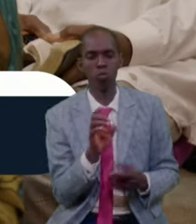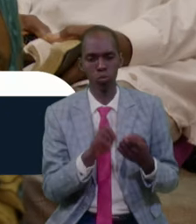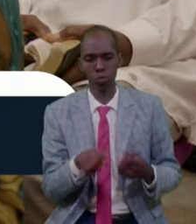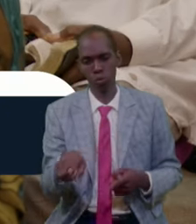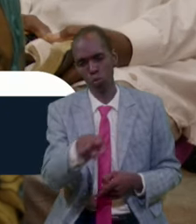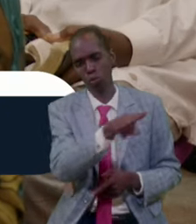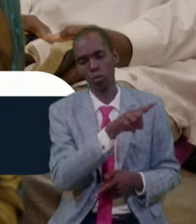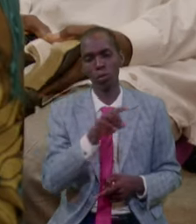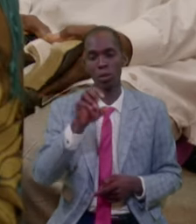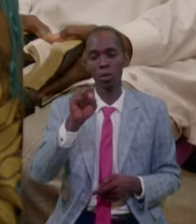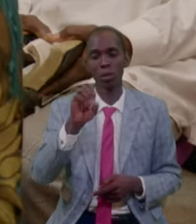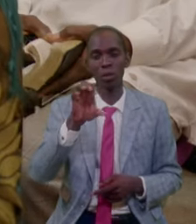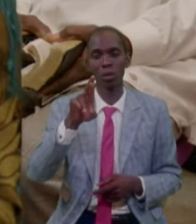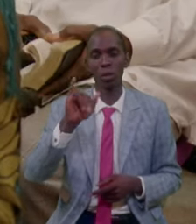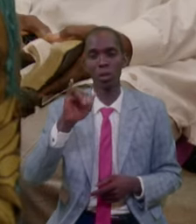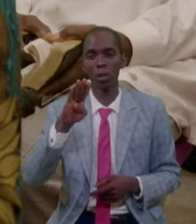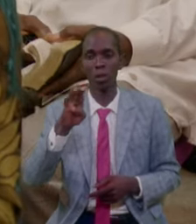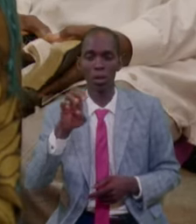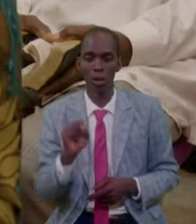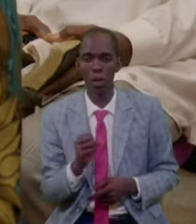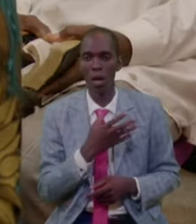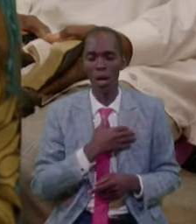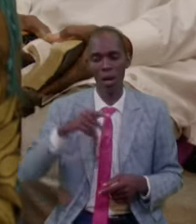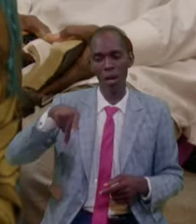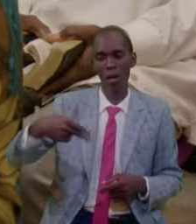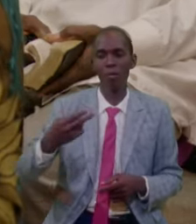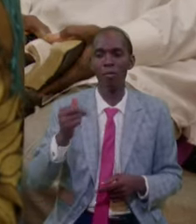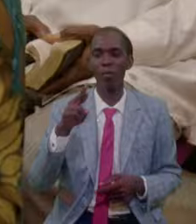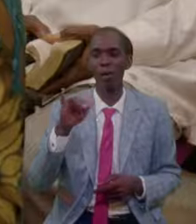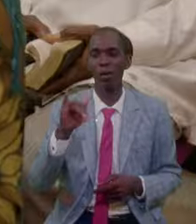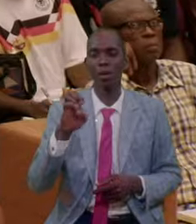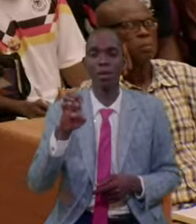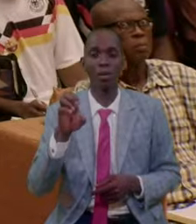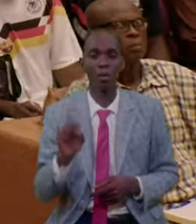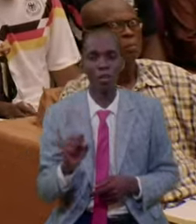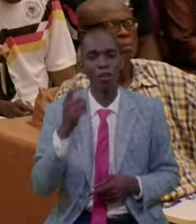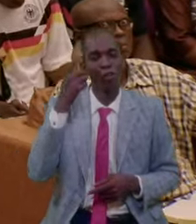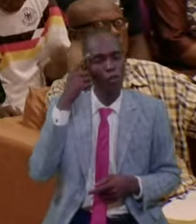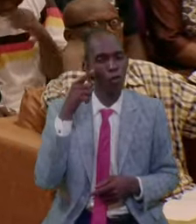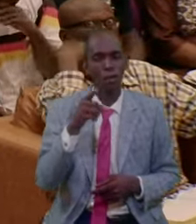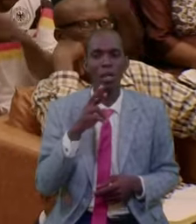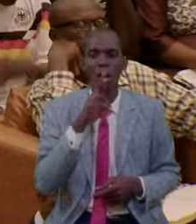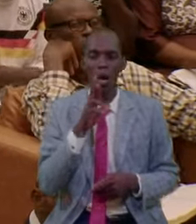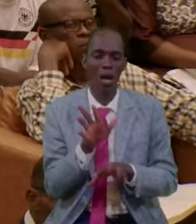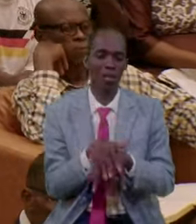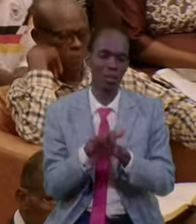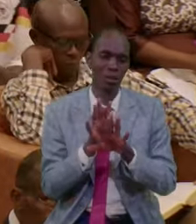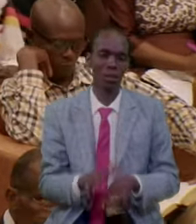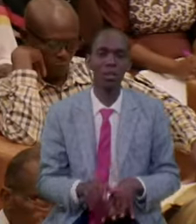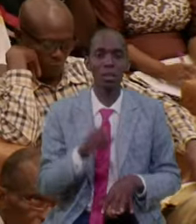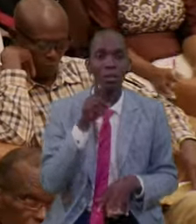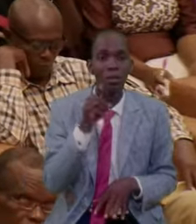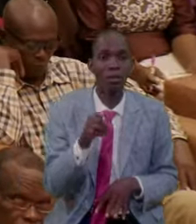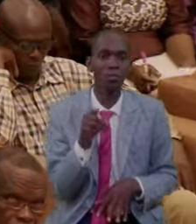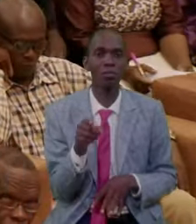scribes and Pharisees, hypocrites, for ye pay the tithe of mint and